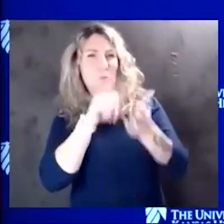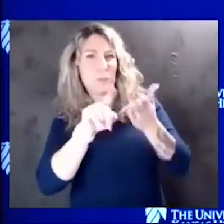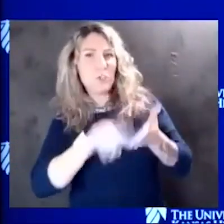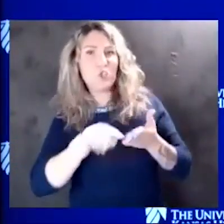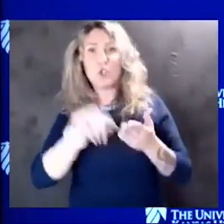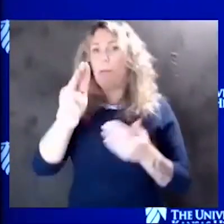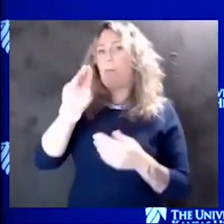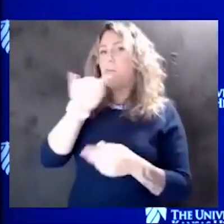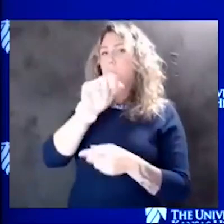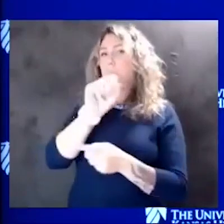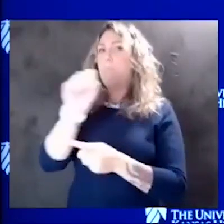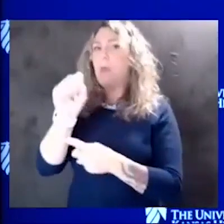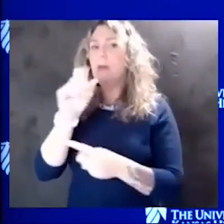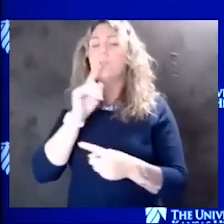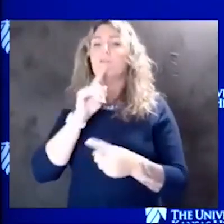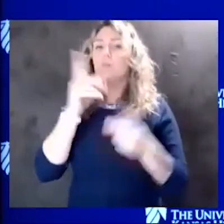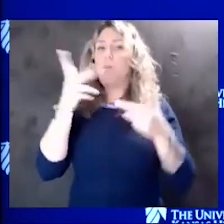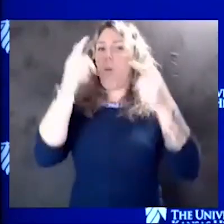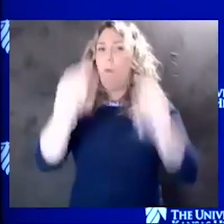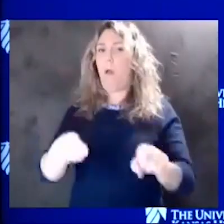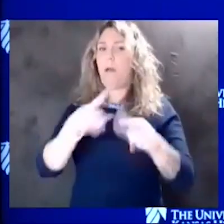help guide the new masks. So I think,